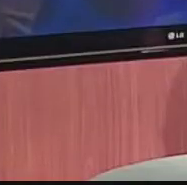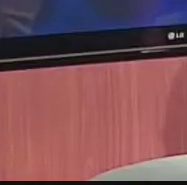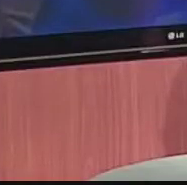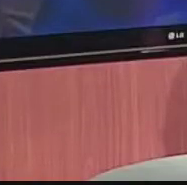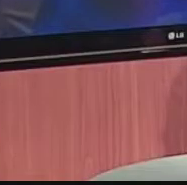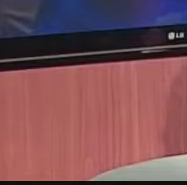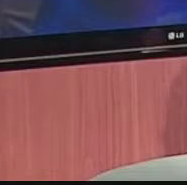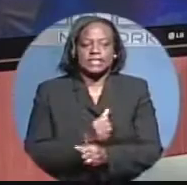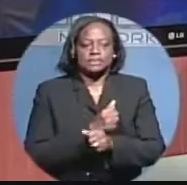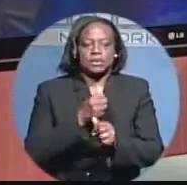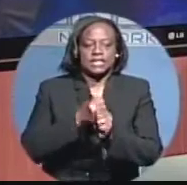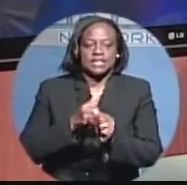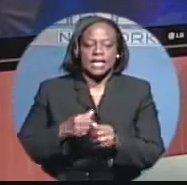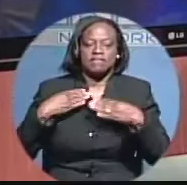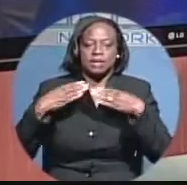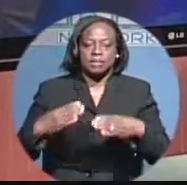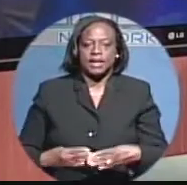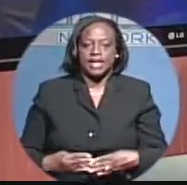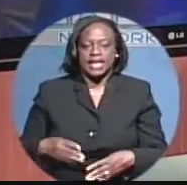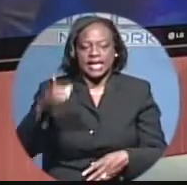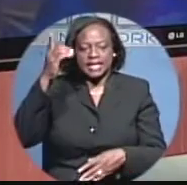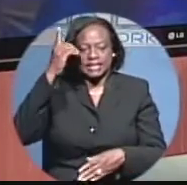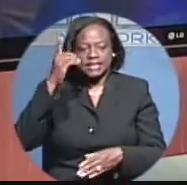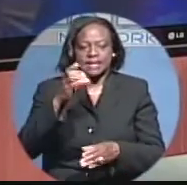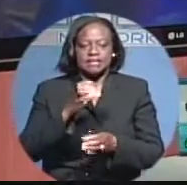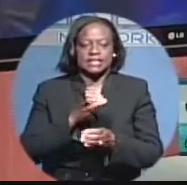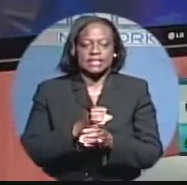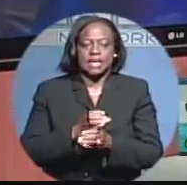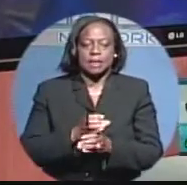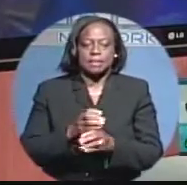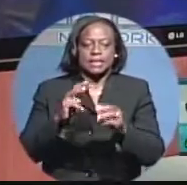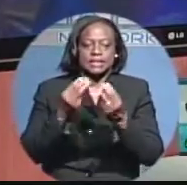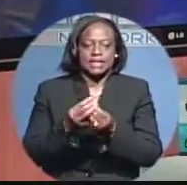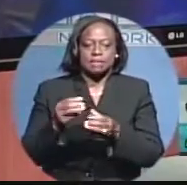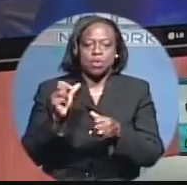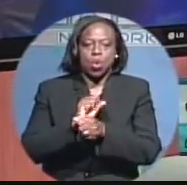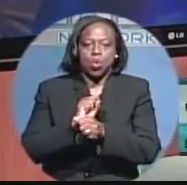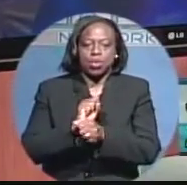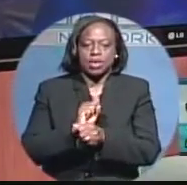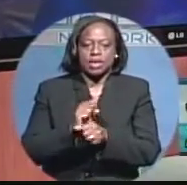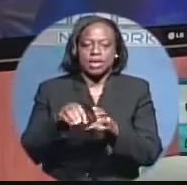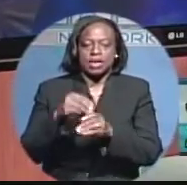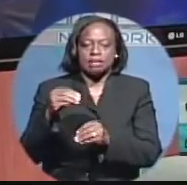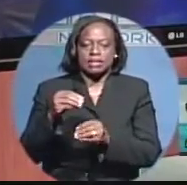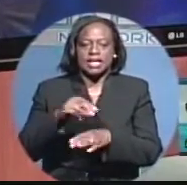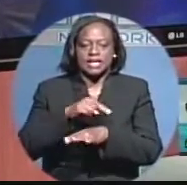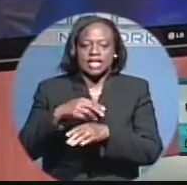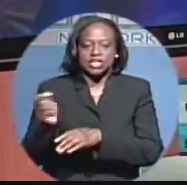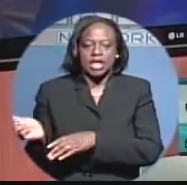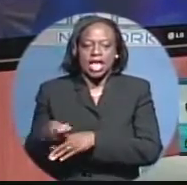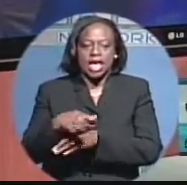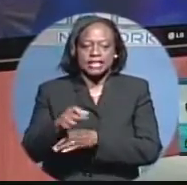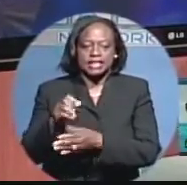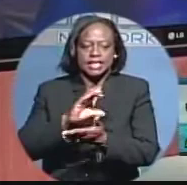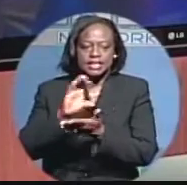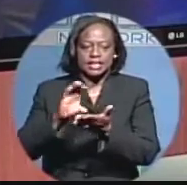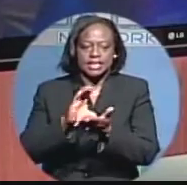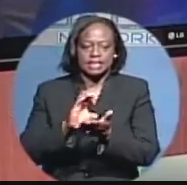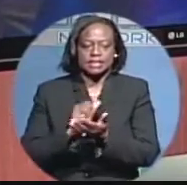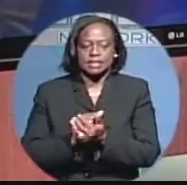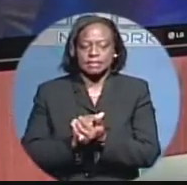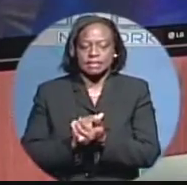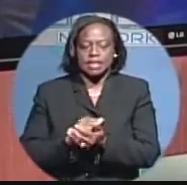Welcome to sports, everybody. Our Davis Cup team working out at the National Tennis Center ahead of their Zone 3 tie next week in